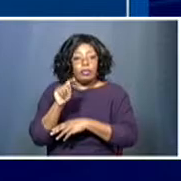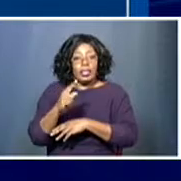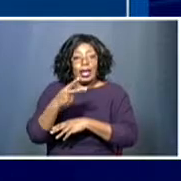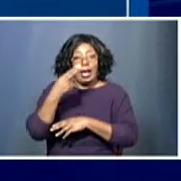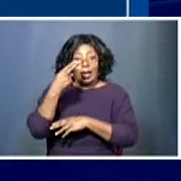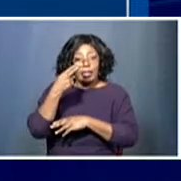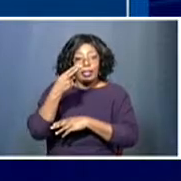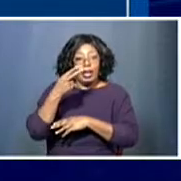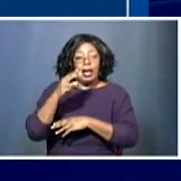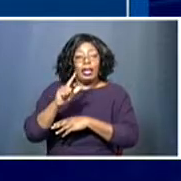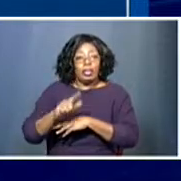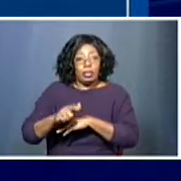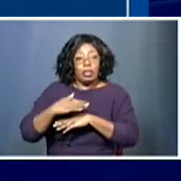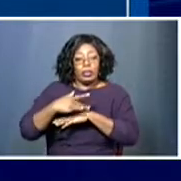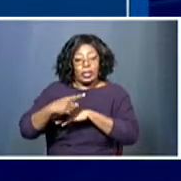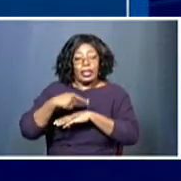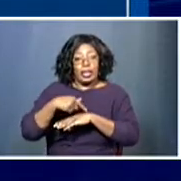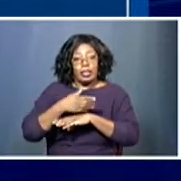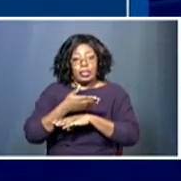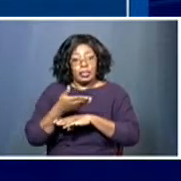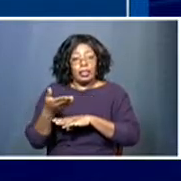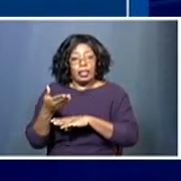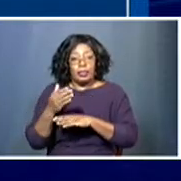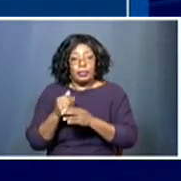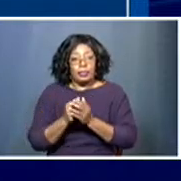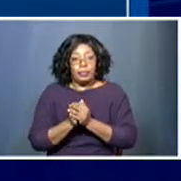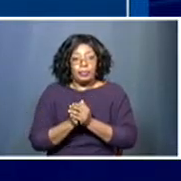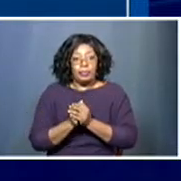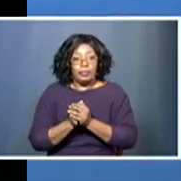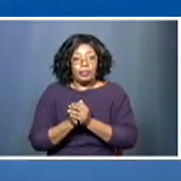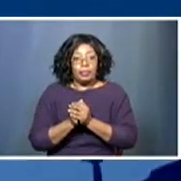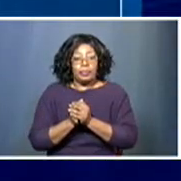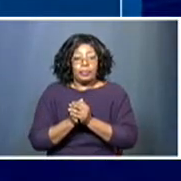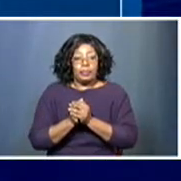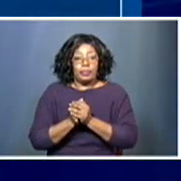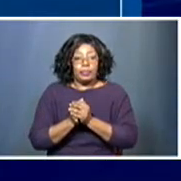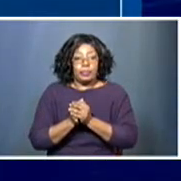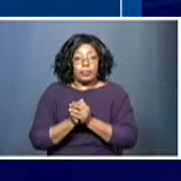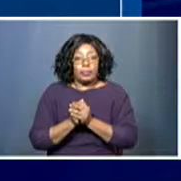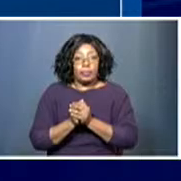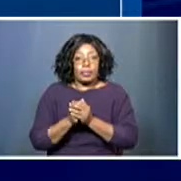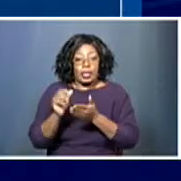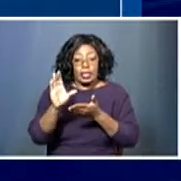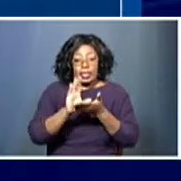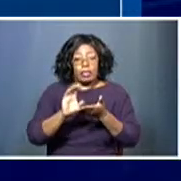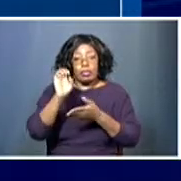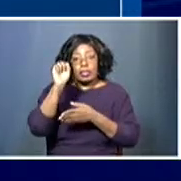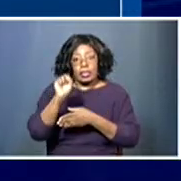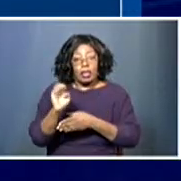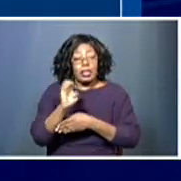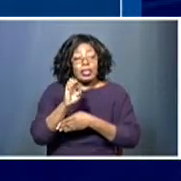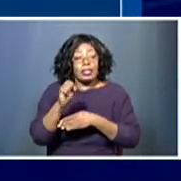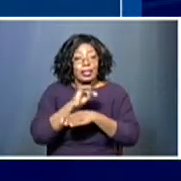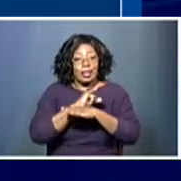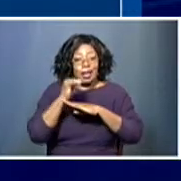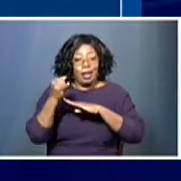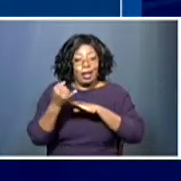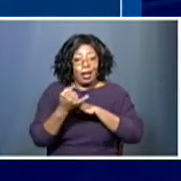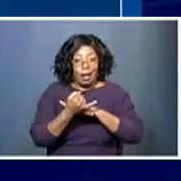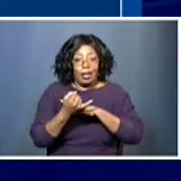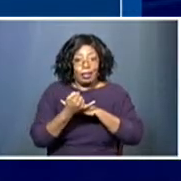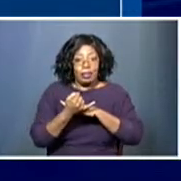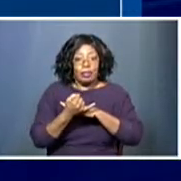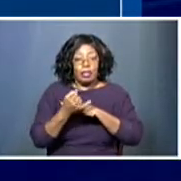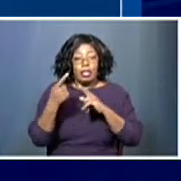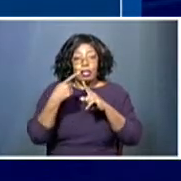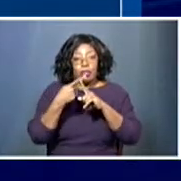tide 9:14 in the morning on Thursday, low tide at 3:42 in the afternoon. For the central and southeastern islands, we have that zonal flow that's from